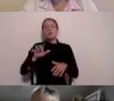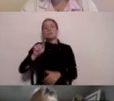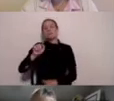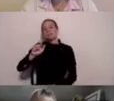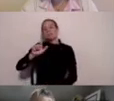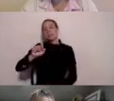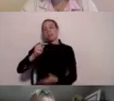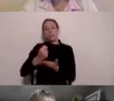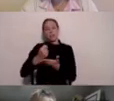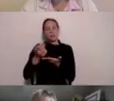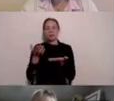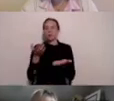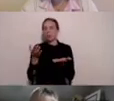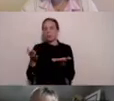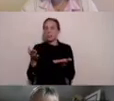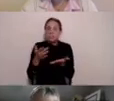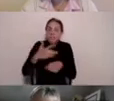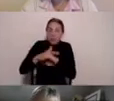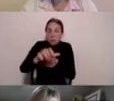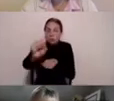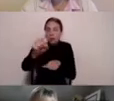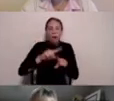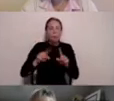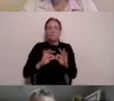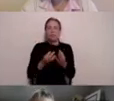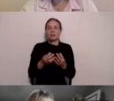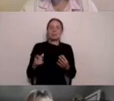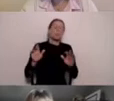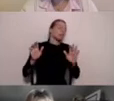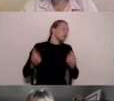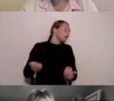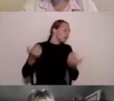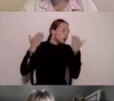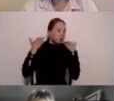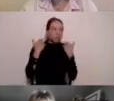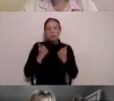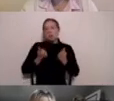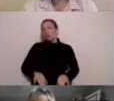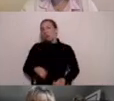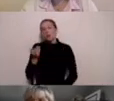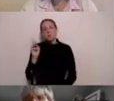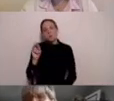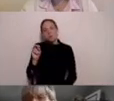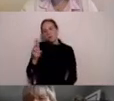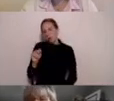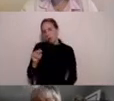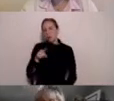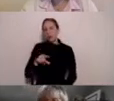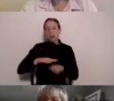families were just burnt out. They were just overwhelmed and overscheduled and had so many demands on their